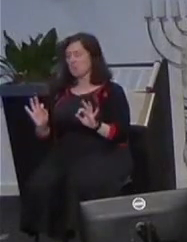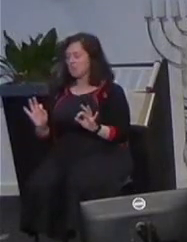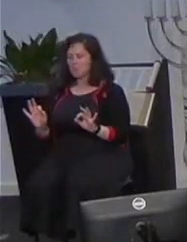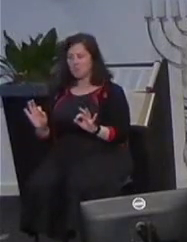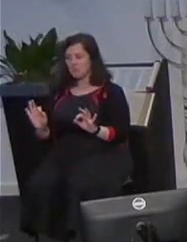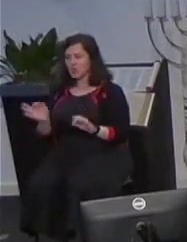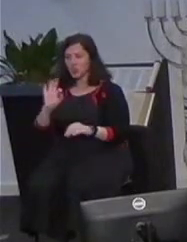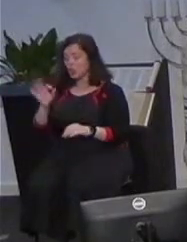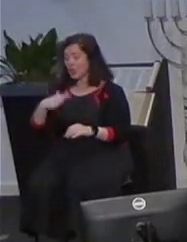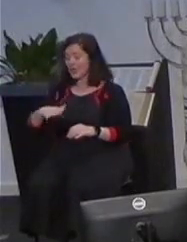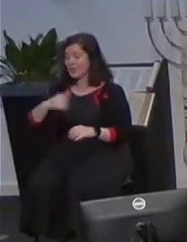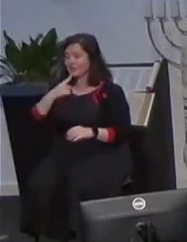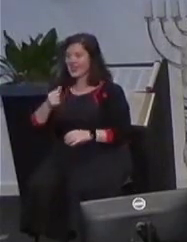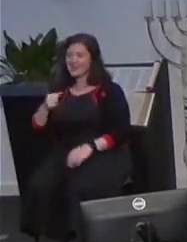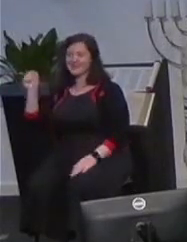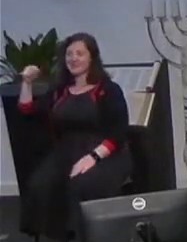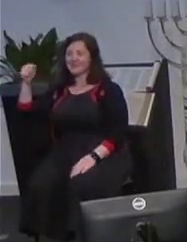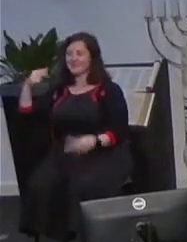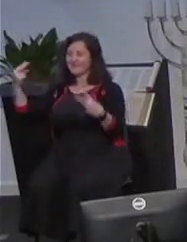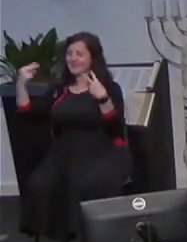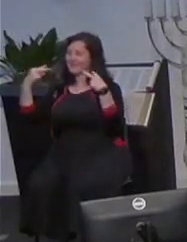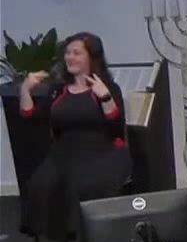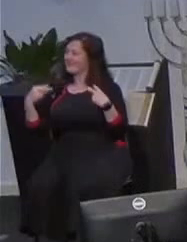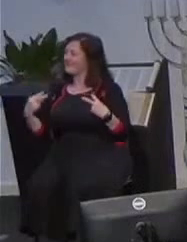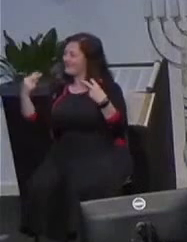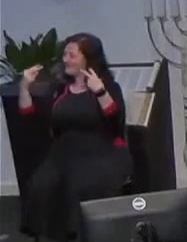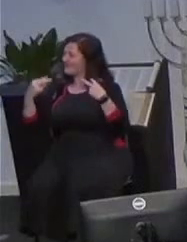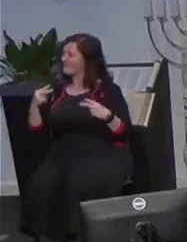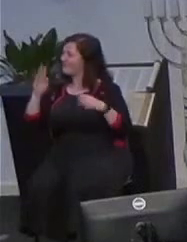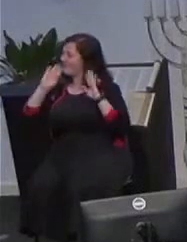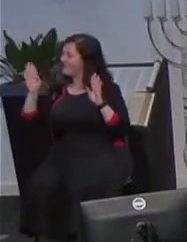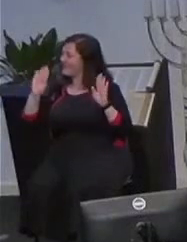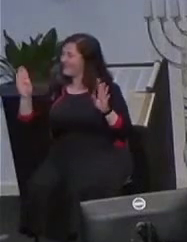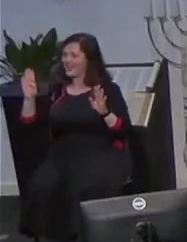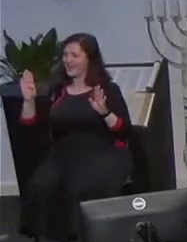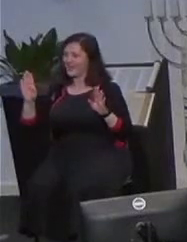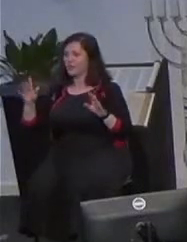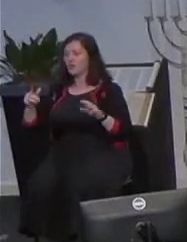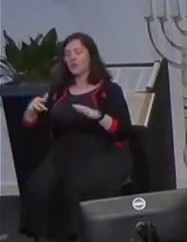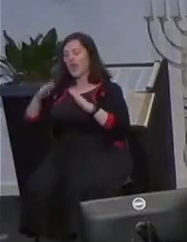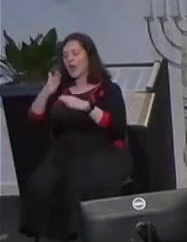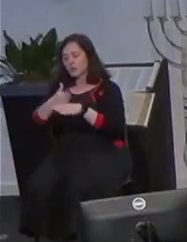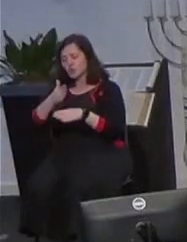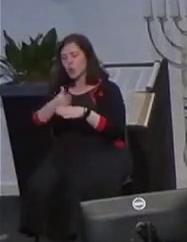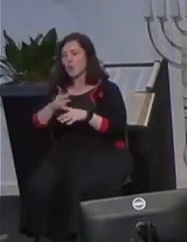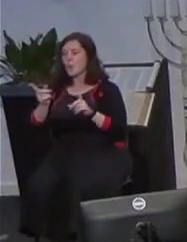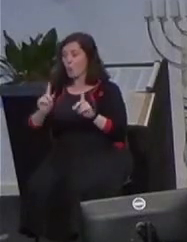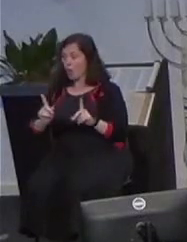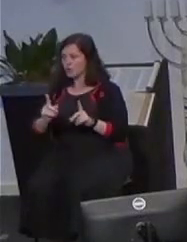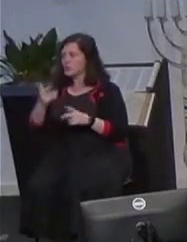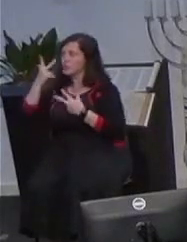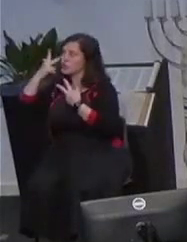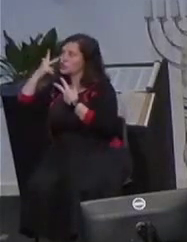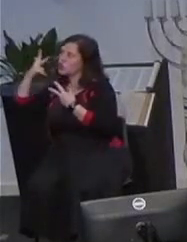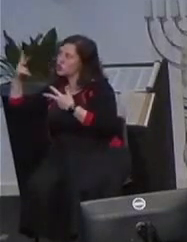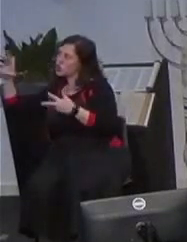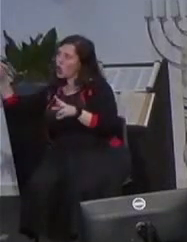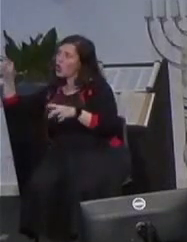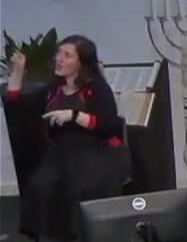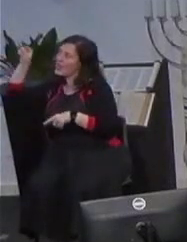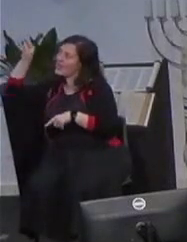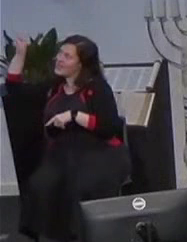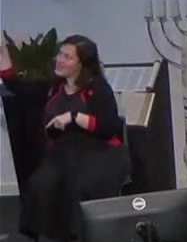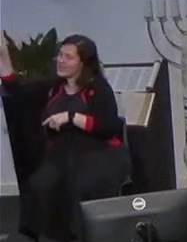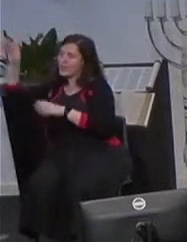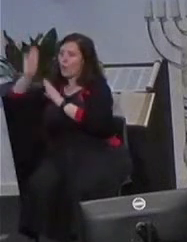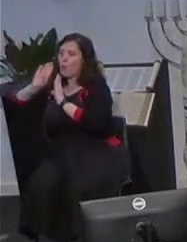about. We're not about reflecting our own glory. We're about reflecting God's glory. And it's not always